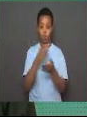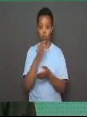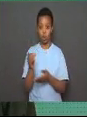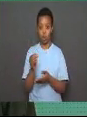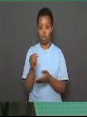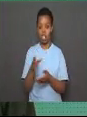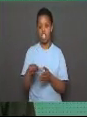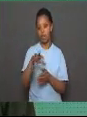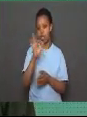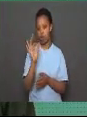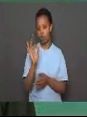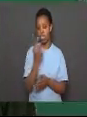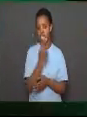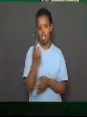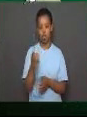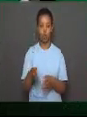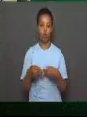the location of each.